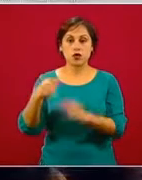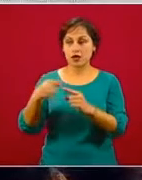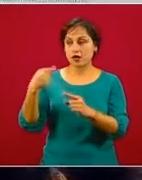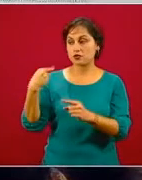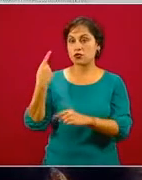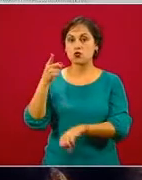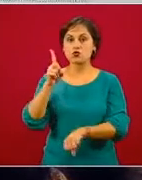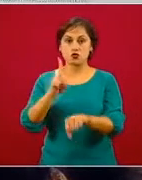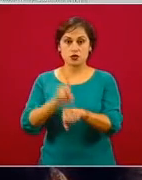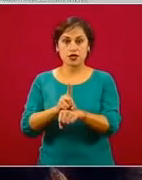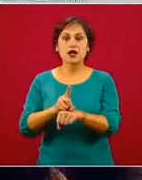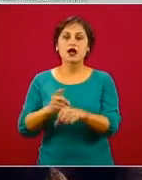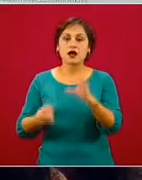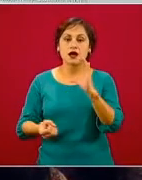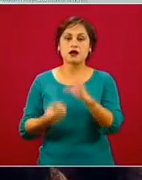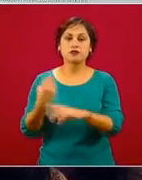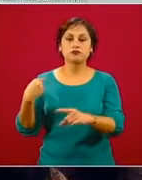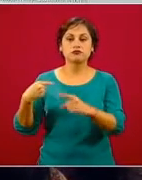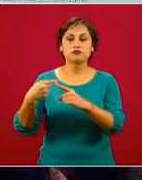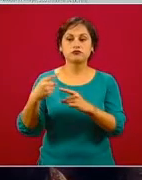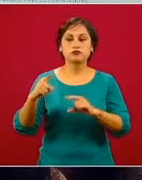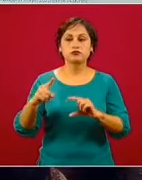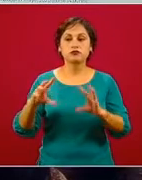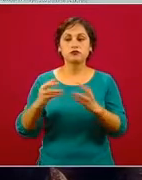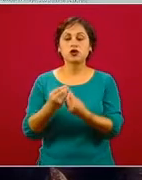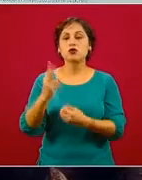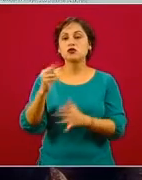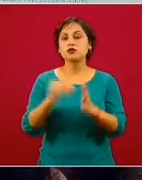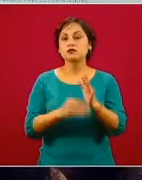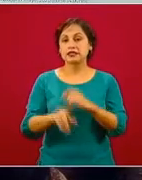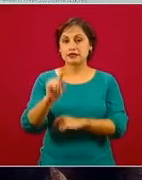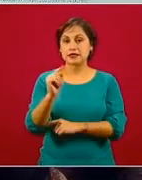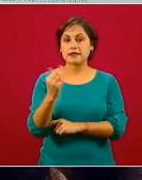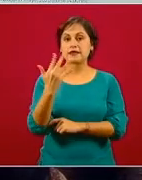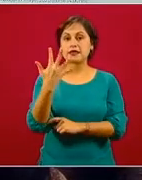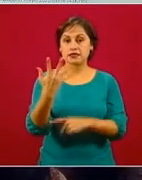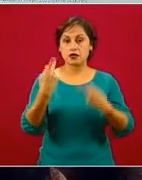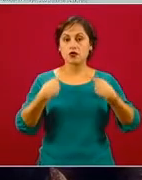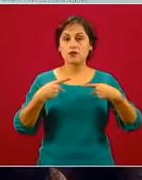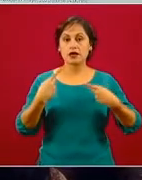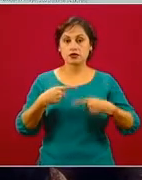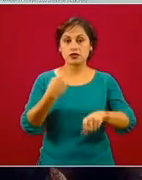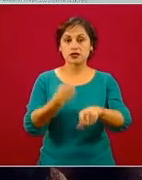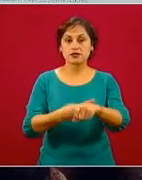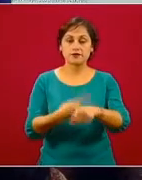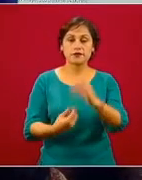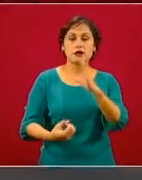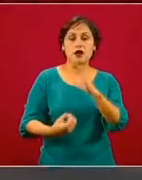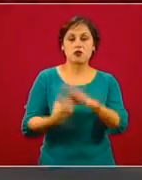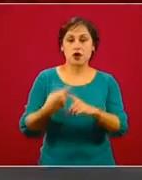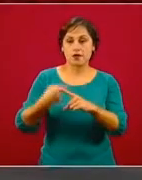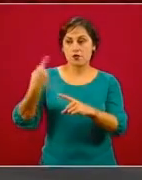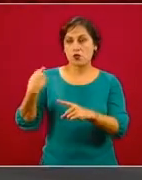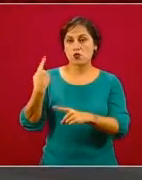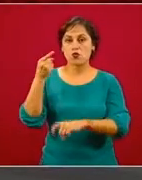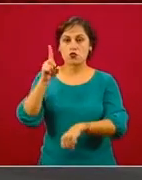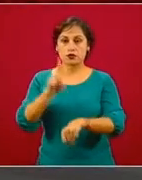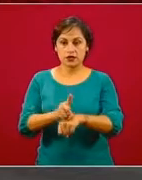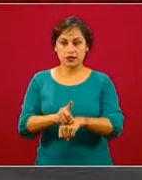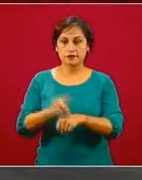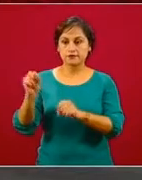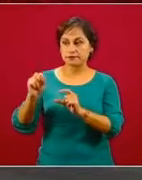49,219, which is about just over 4% increase over the day before, and 2,075